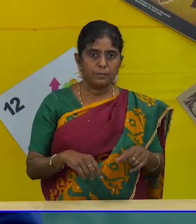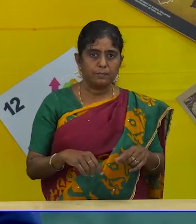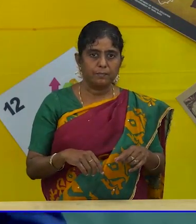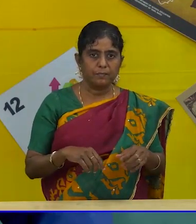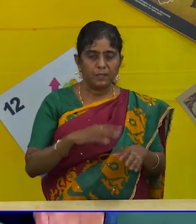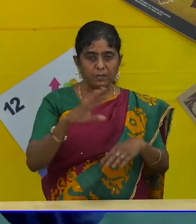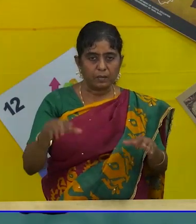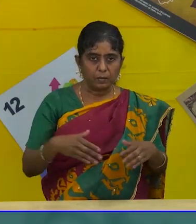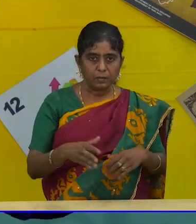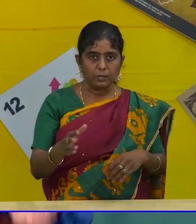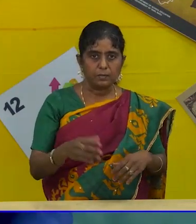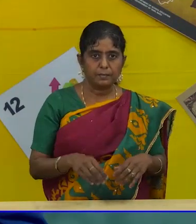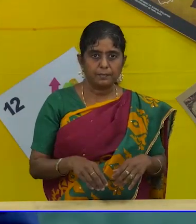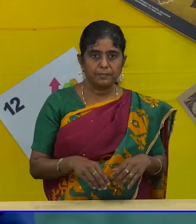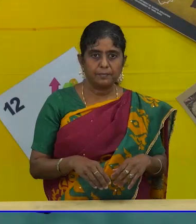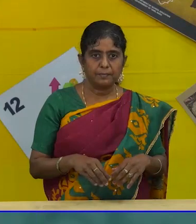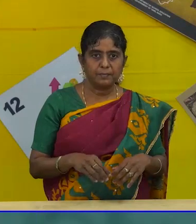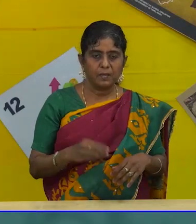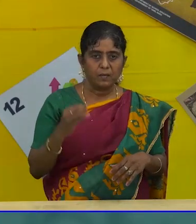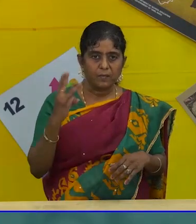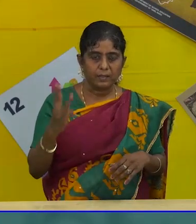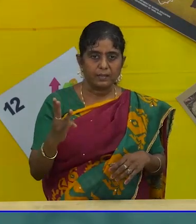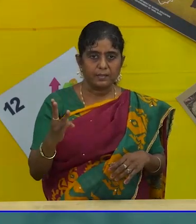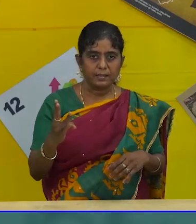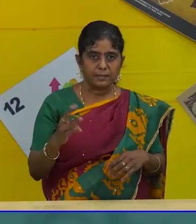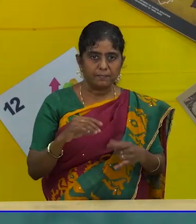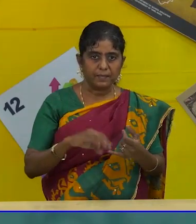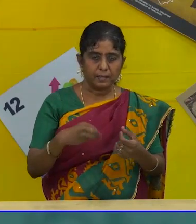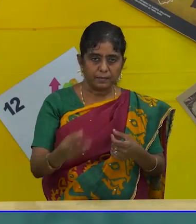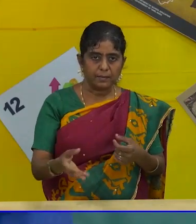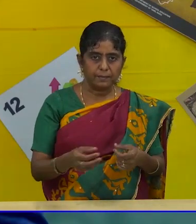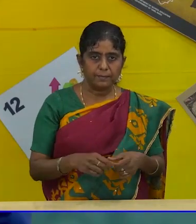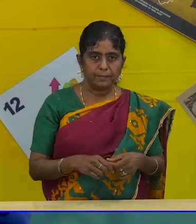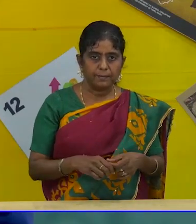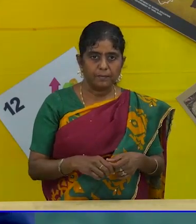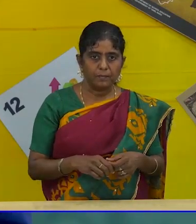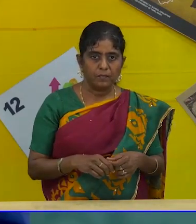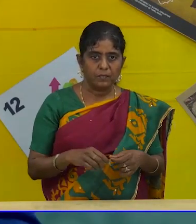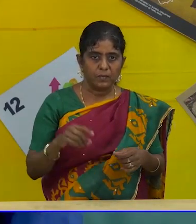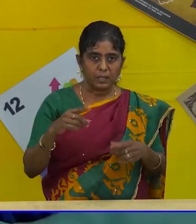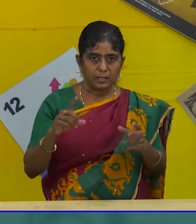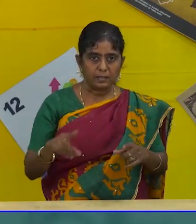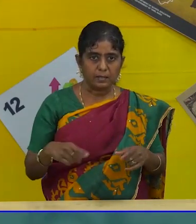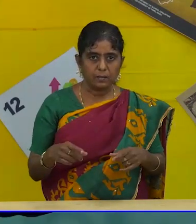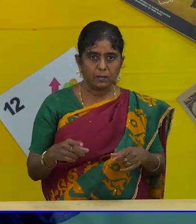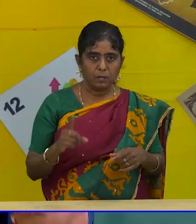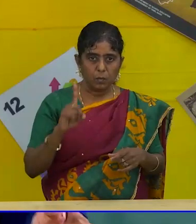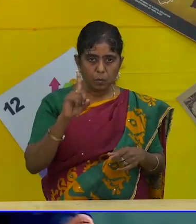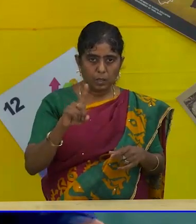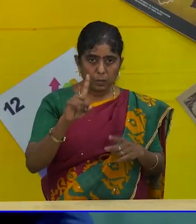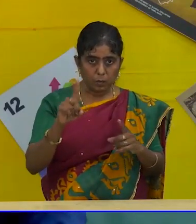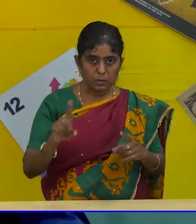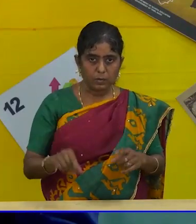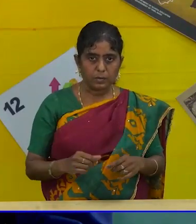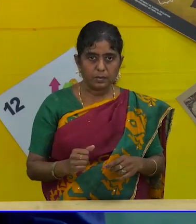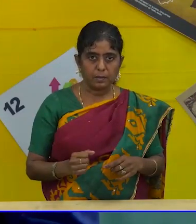So, we are going to discuss when the three system of equation is given to you, whether the system has only